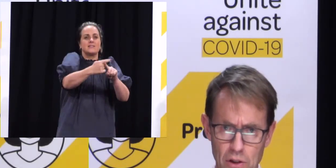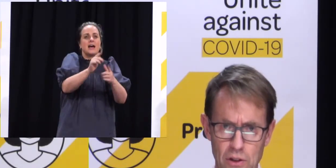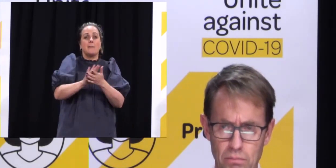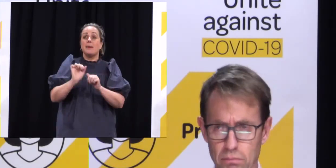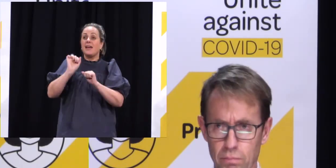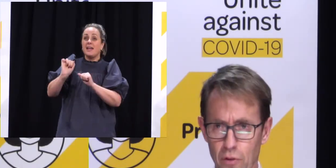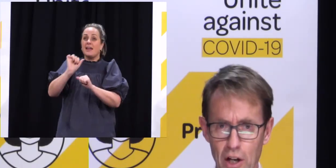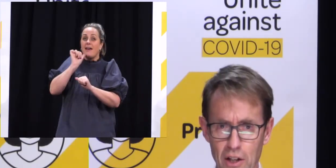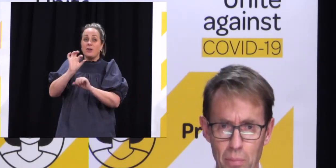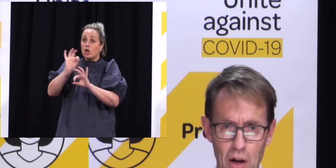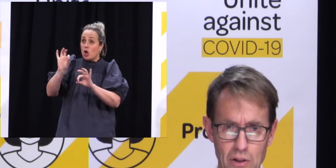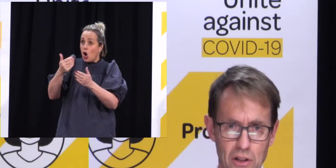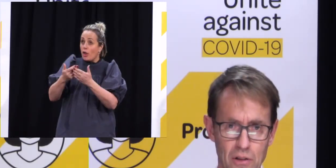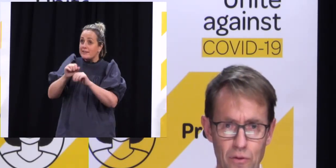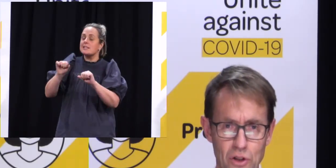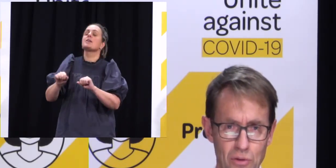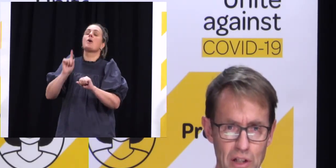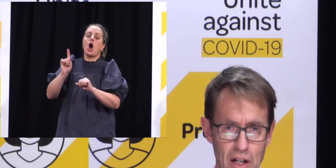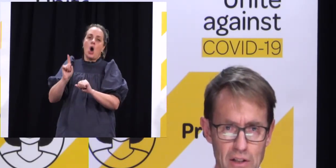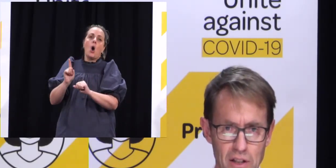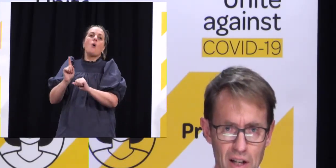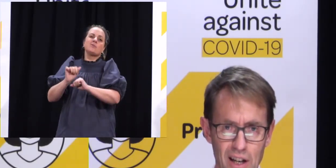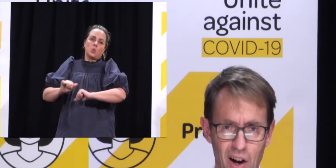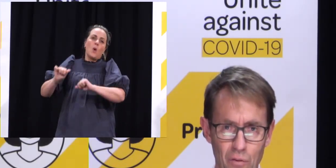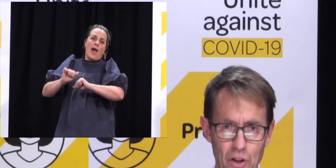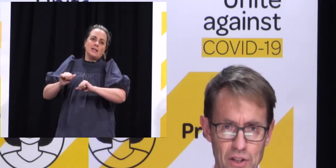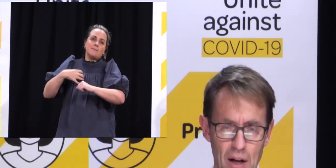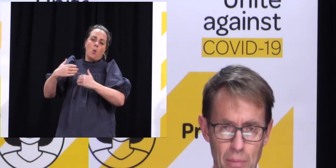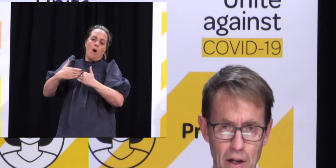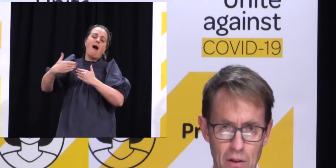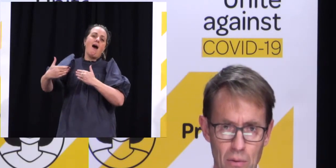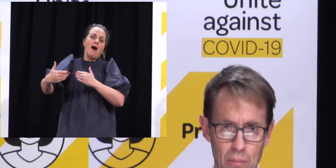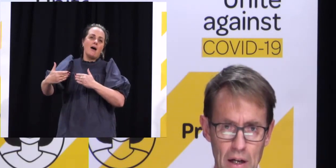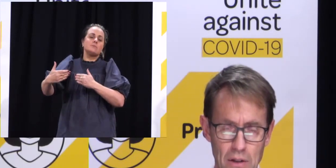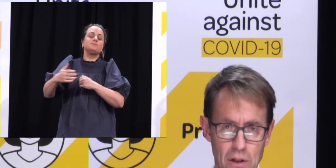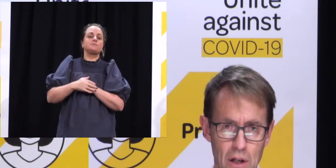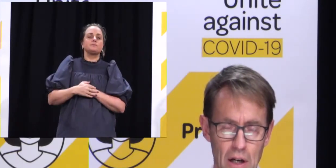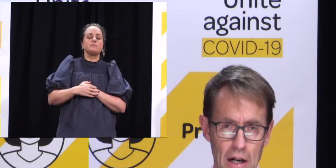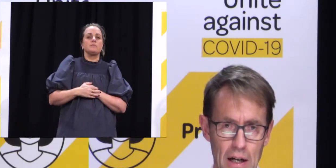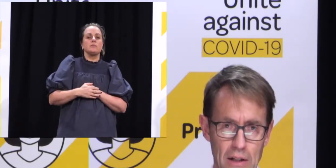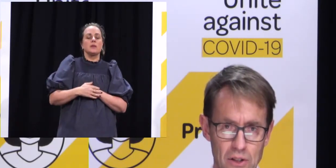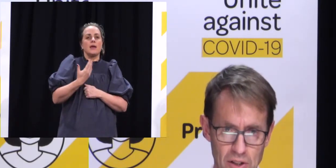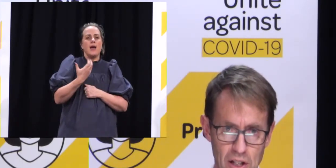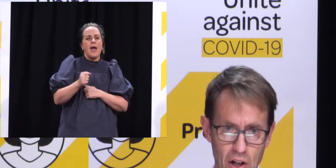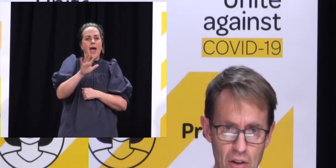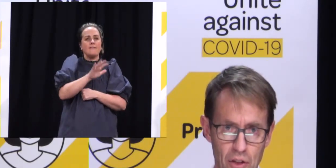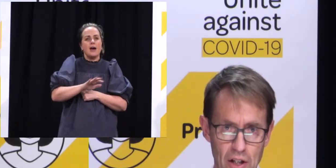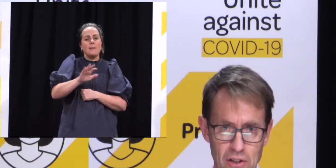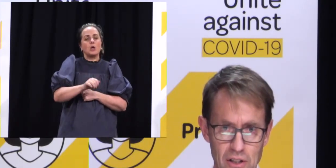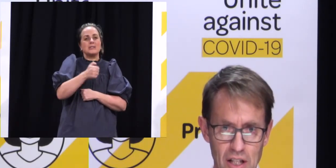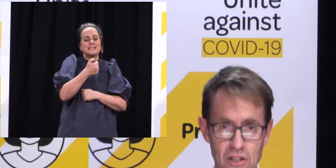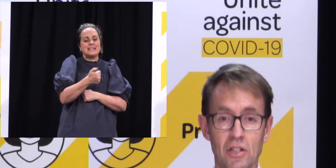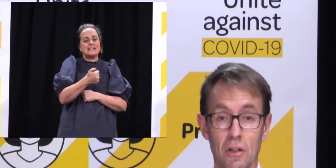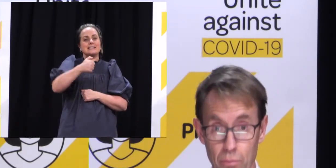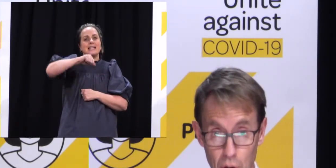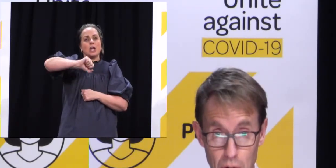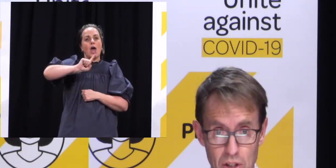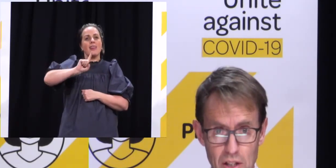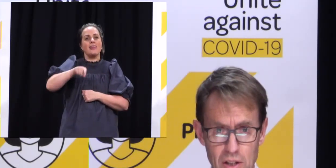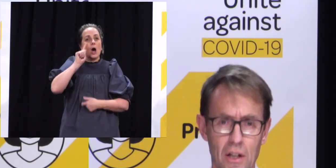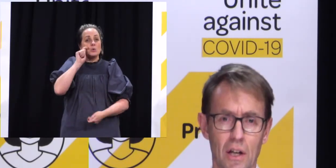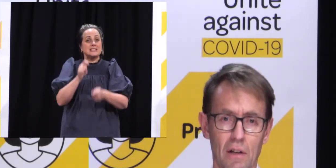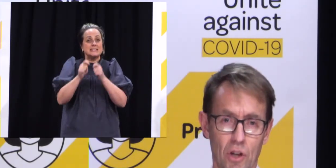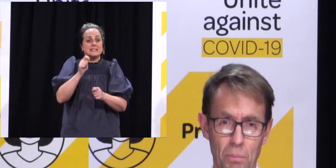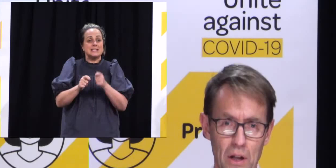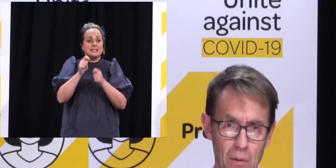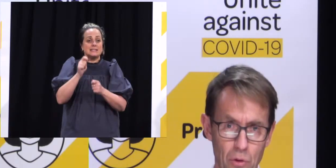backlog, but just to provide a comparison, in the first 3 days of this outbreak, there were about 69,000 tests